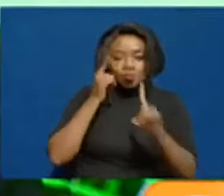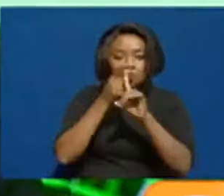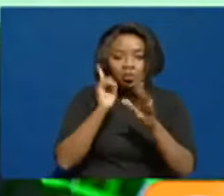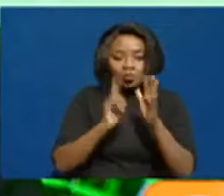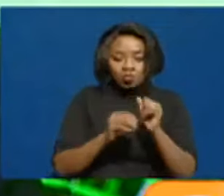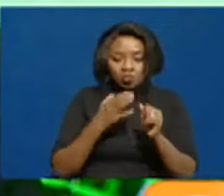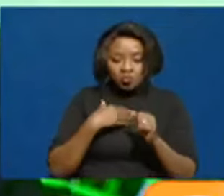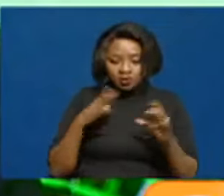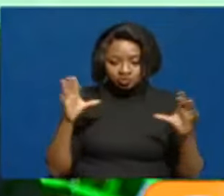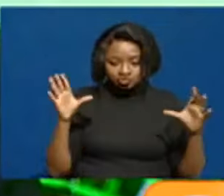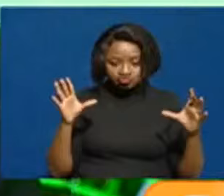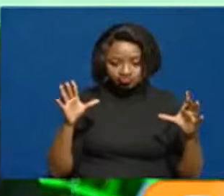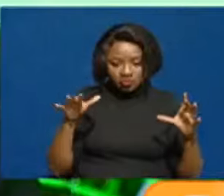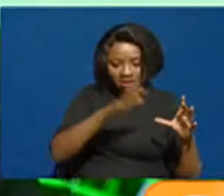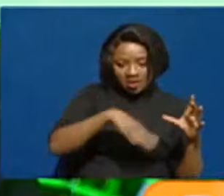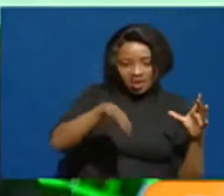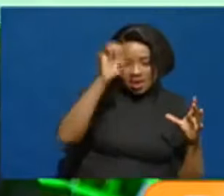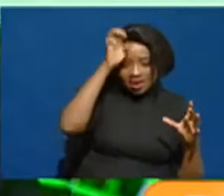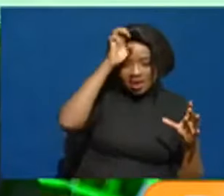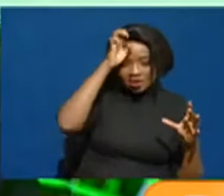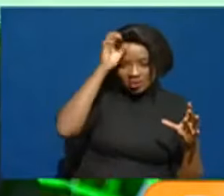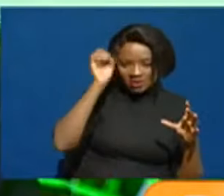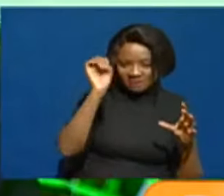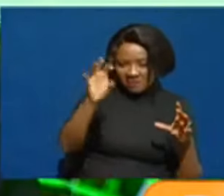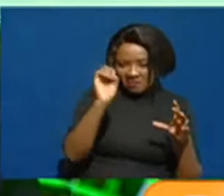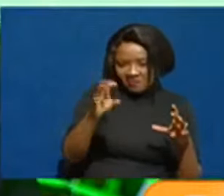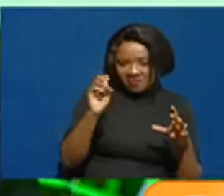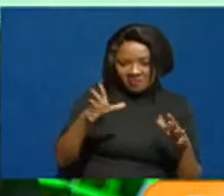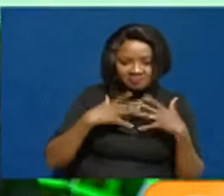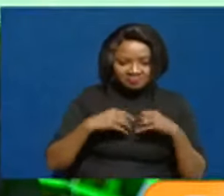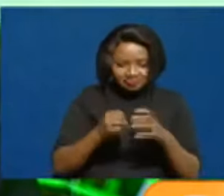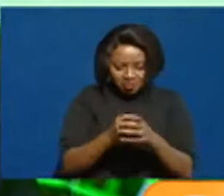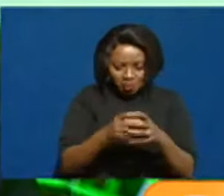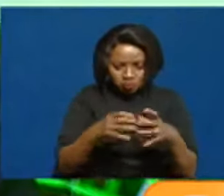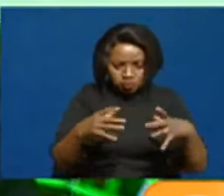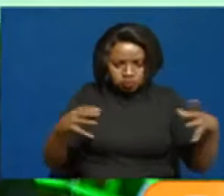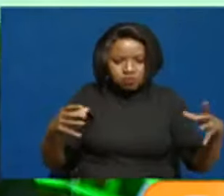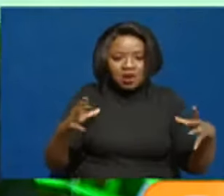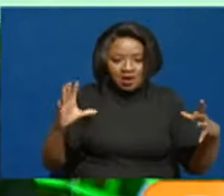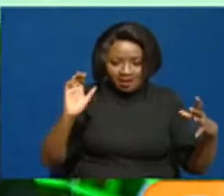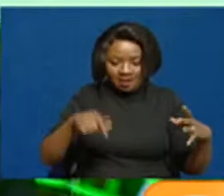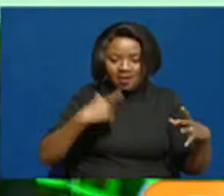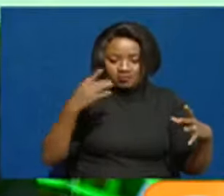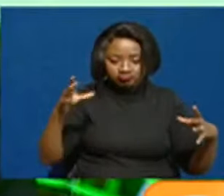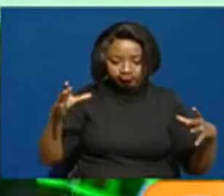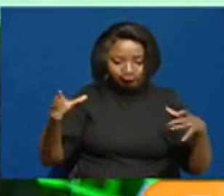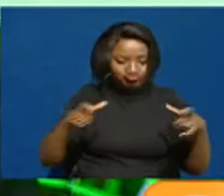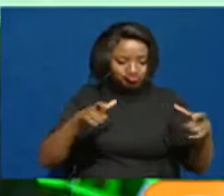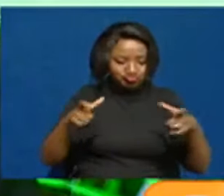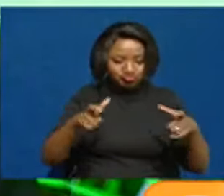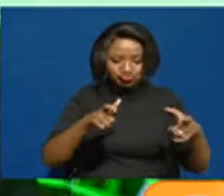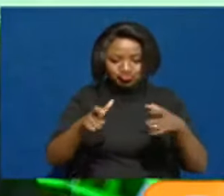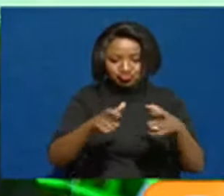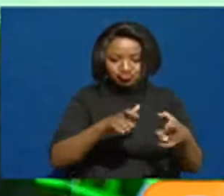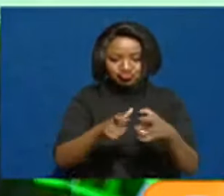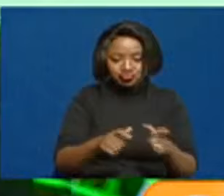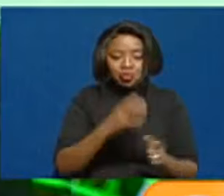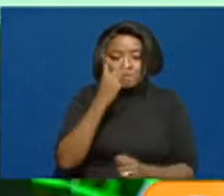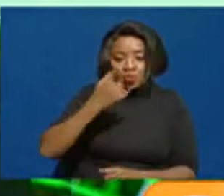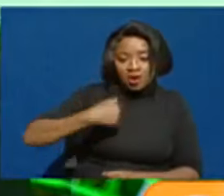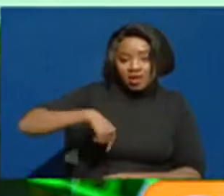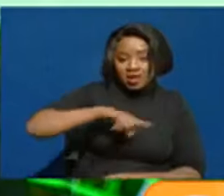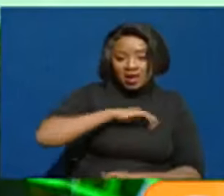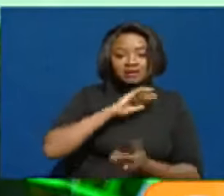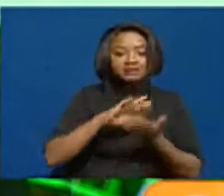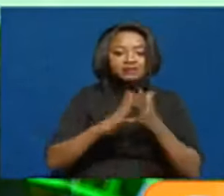decongest Eldoret City in the future. The government foresaw a situation where, as we become a city, a lot of